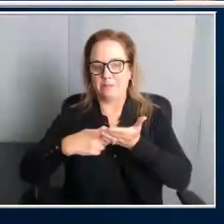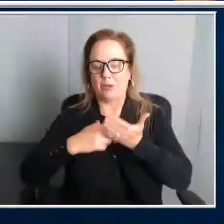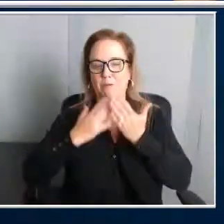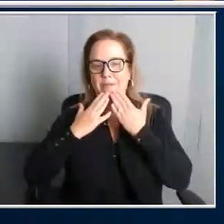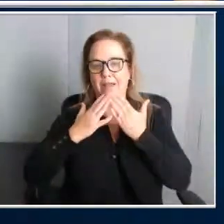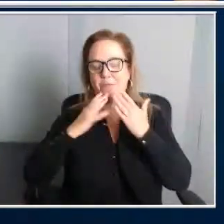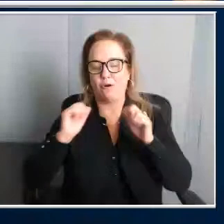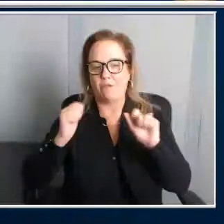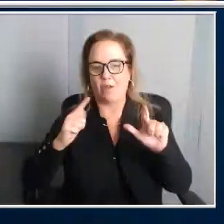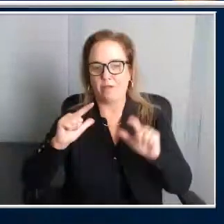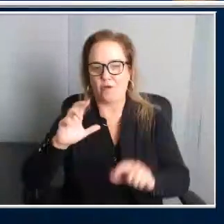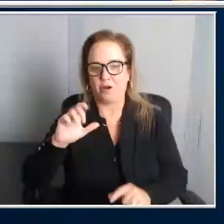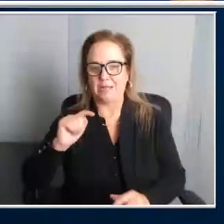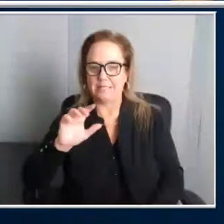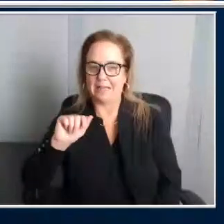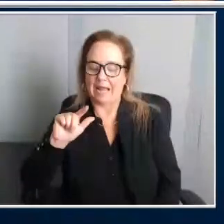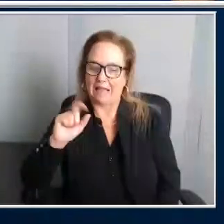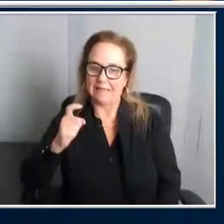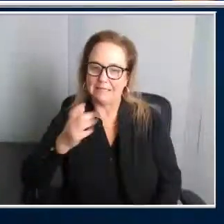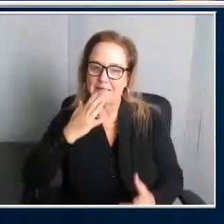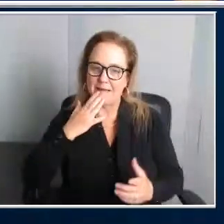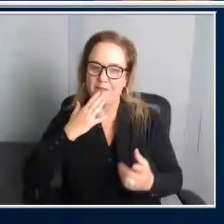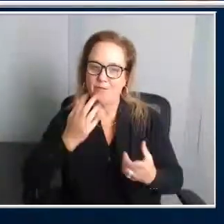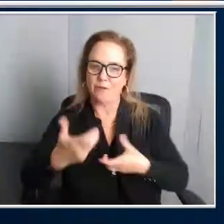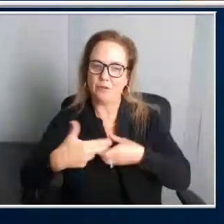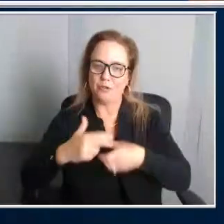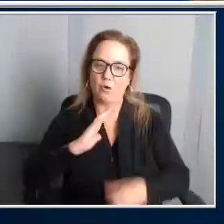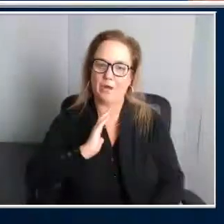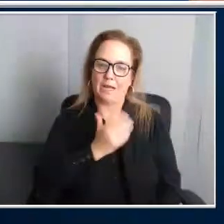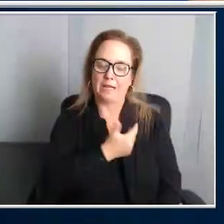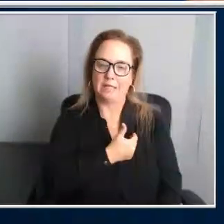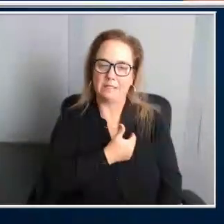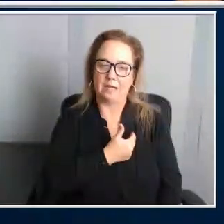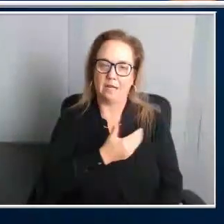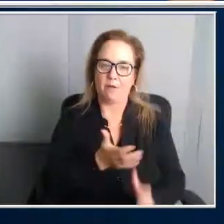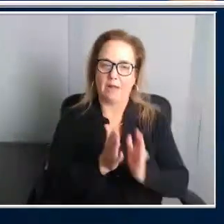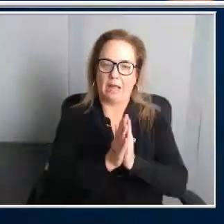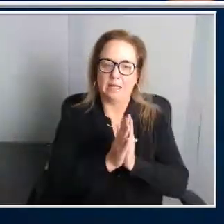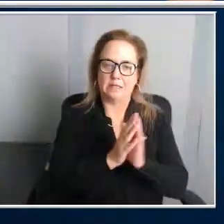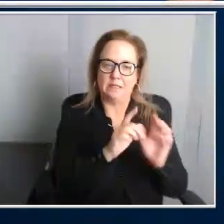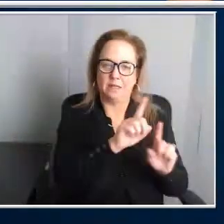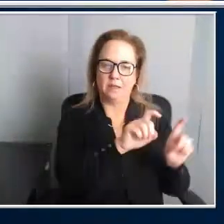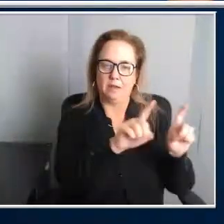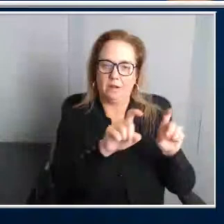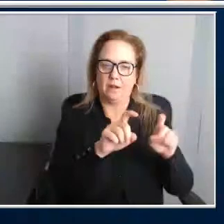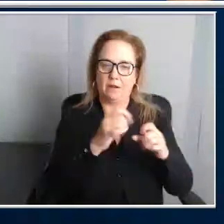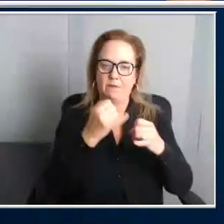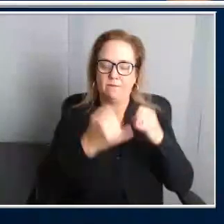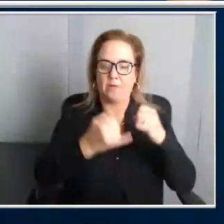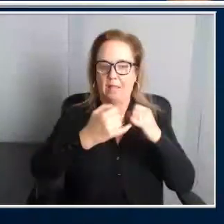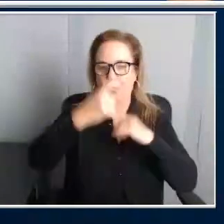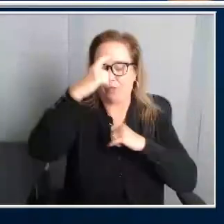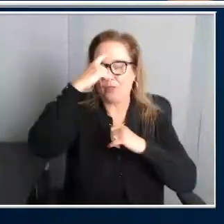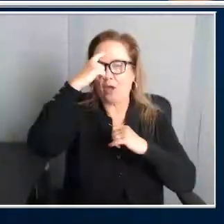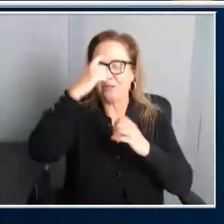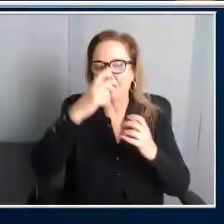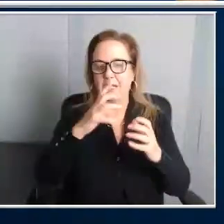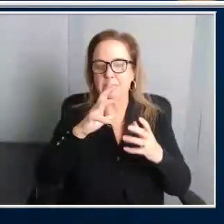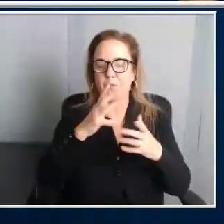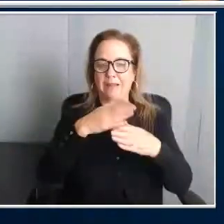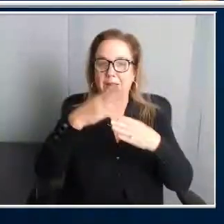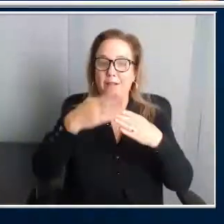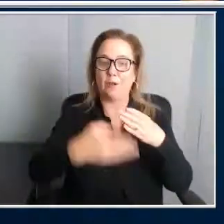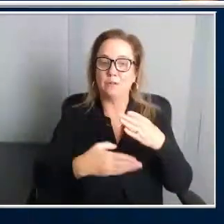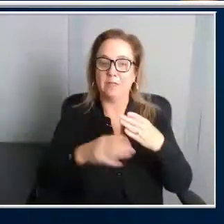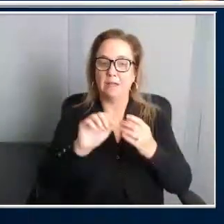here. Alex, thank you for taking the time to join us. I want to ask everyone for their final thoughts as we wrap this up. Alex,